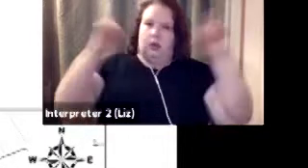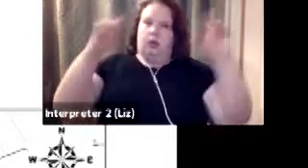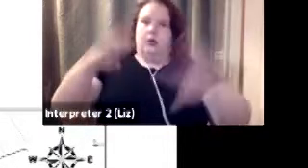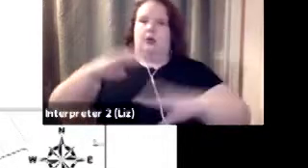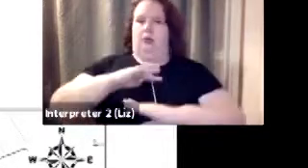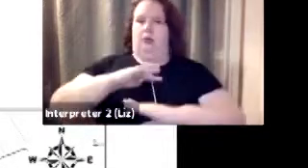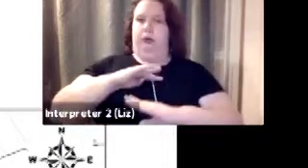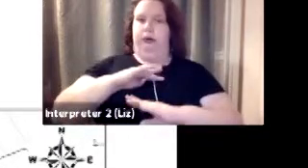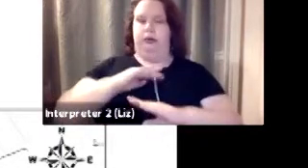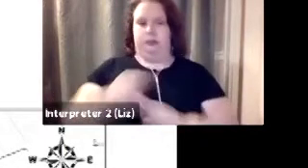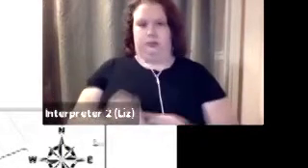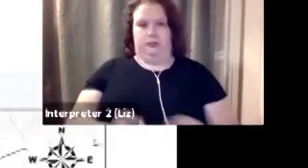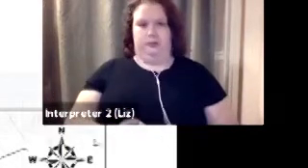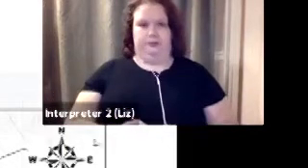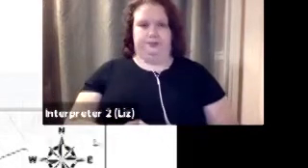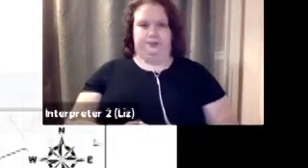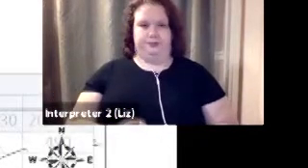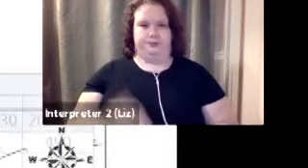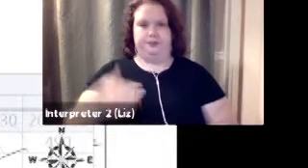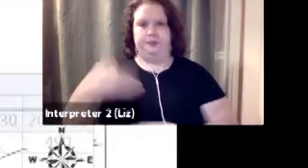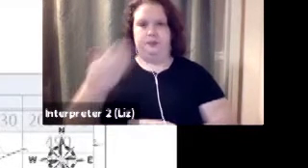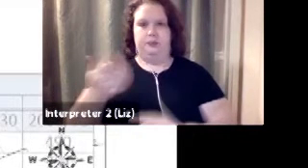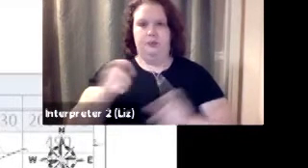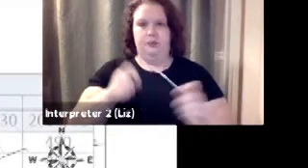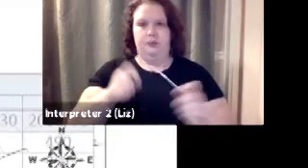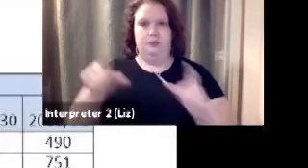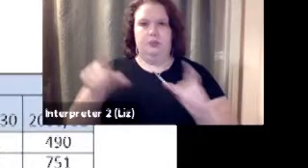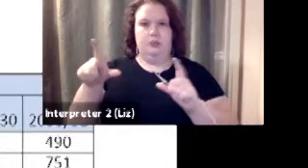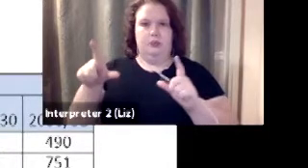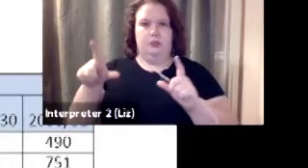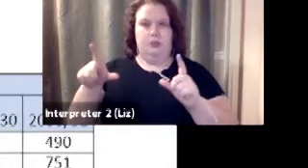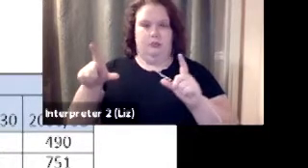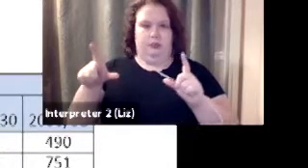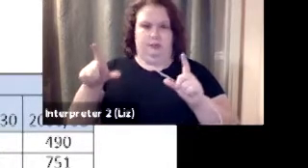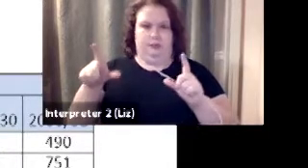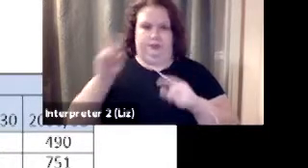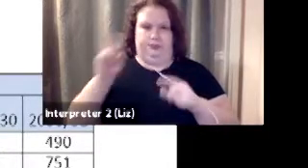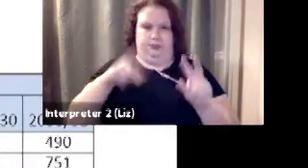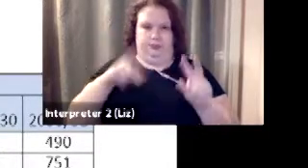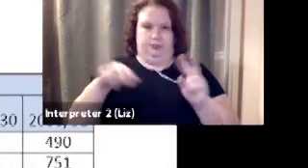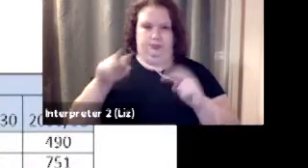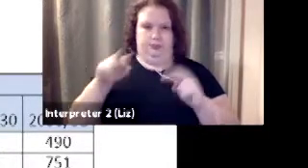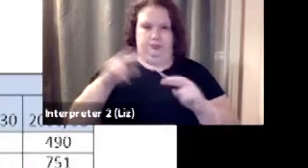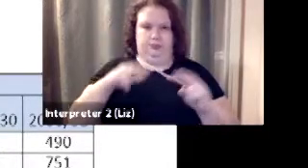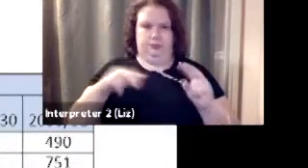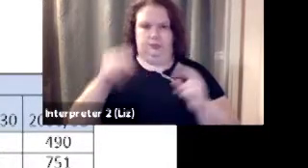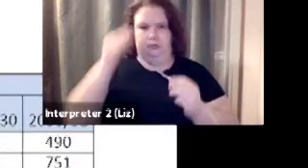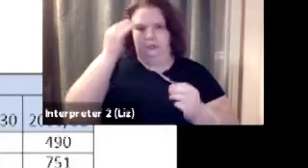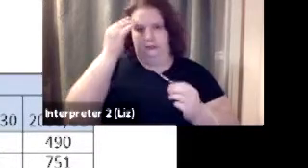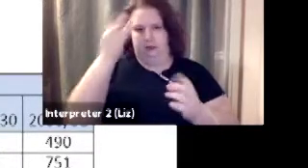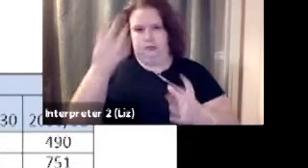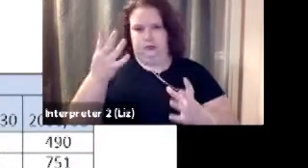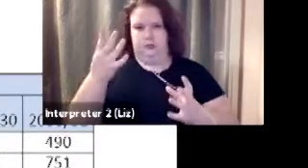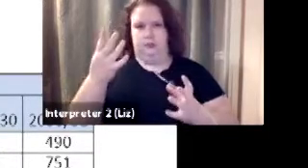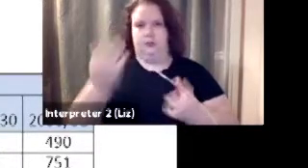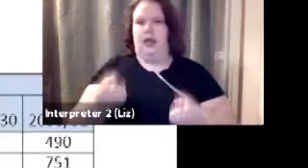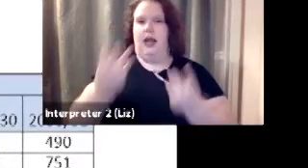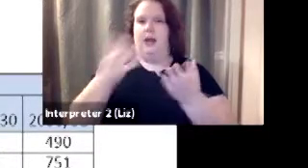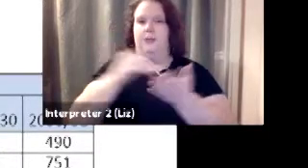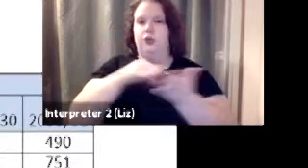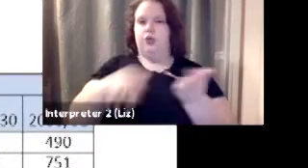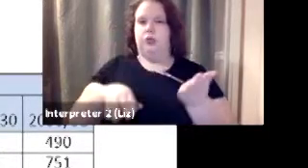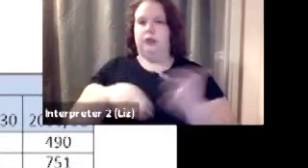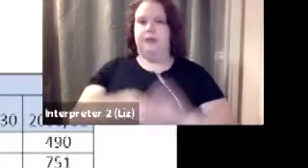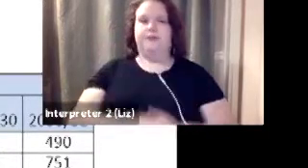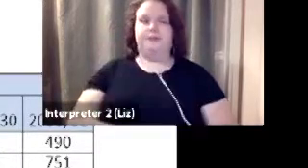As we advance to the next slide, we start looking at the demographic information. Uh, so very much like we